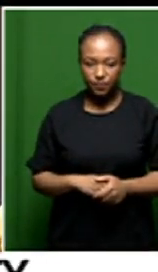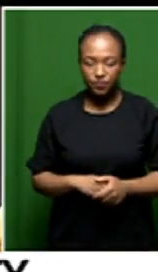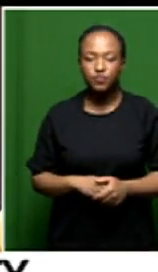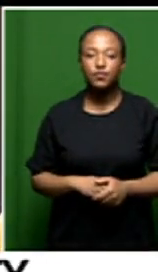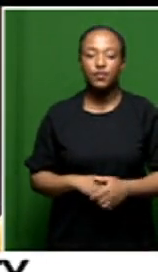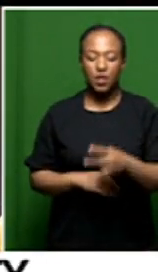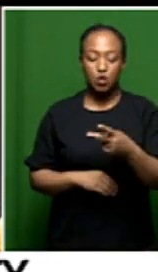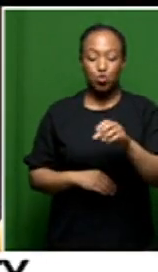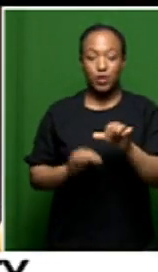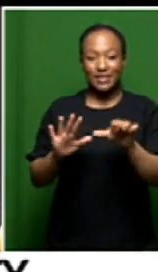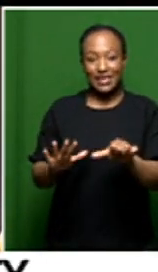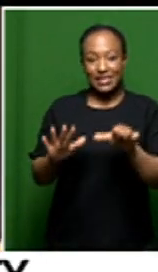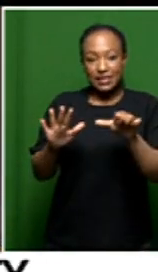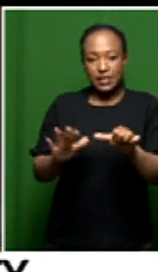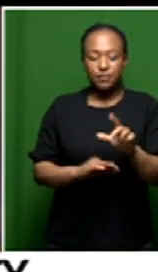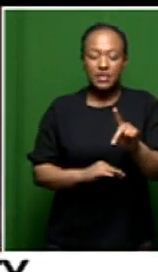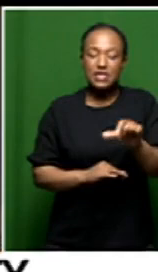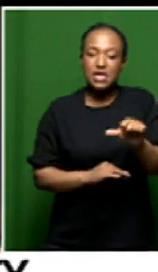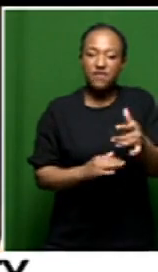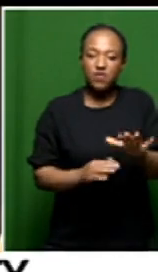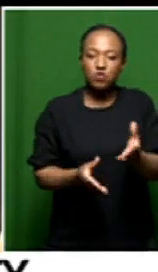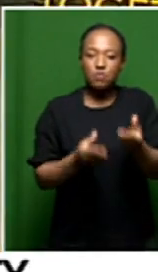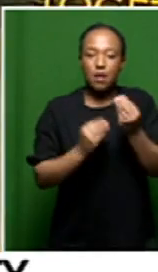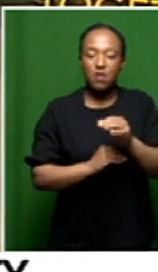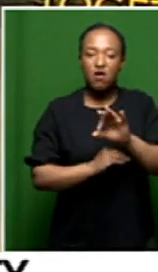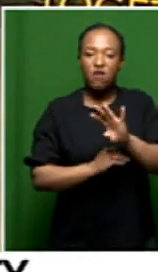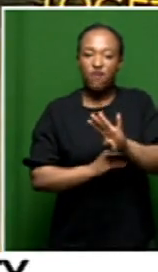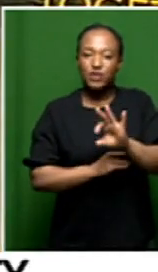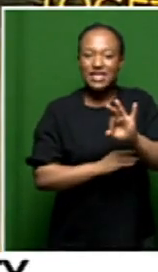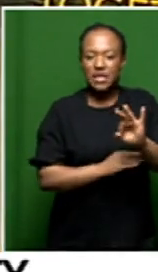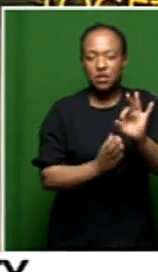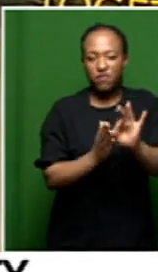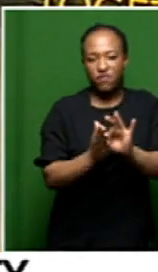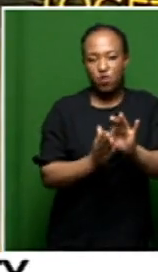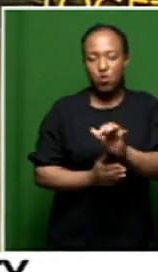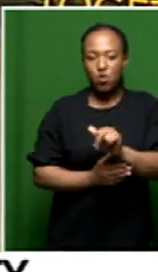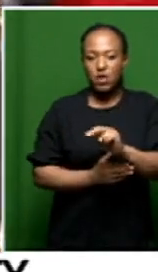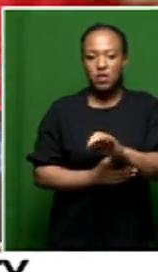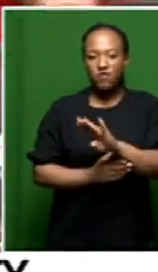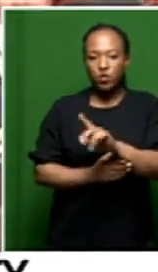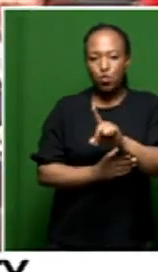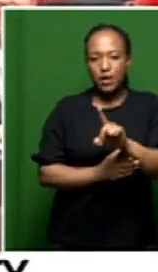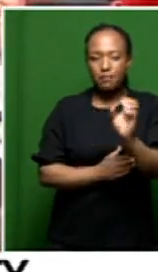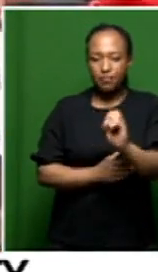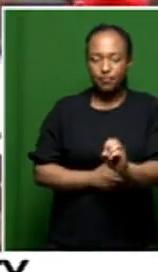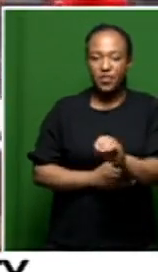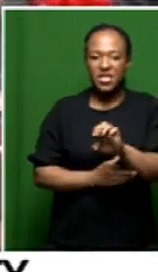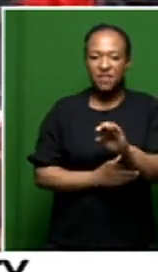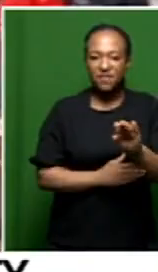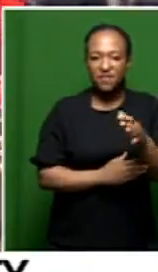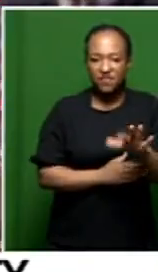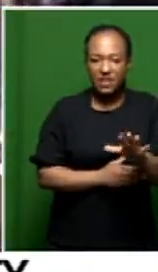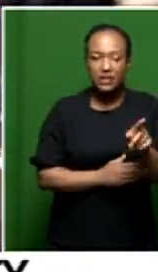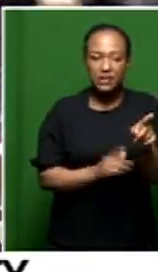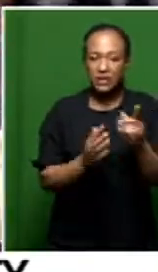In 2016, the DA received 43% of the votes and the ANC 41%. The EFF emerged